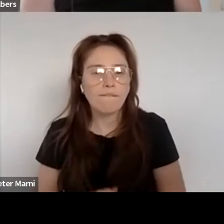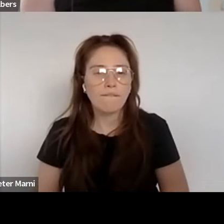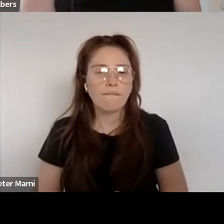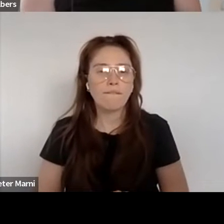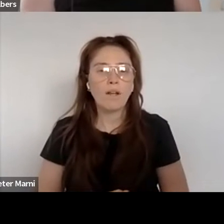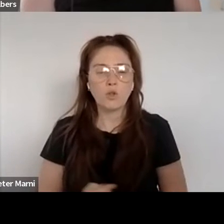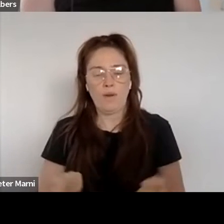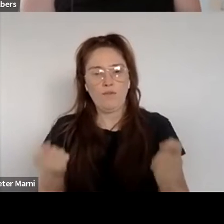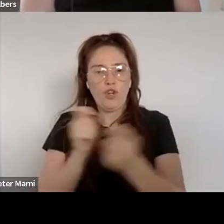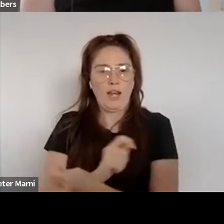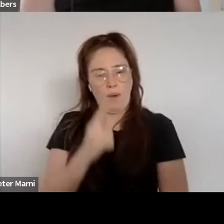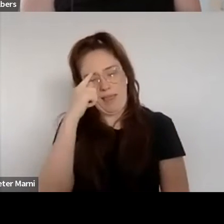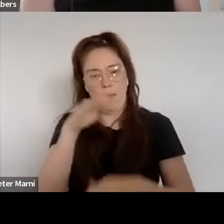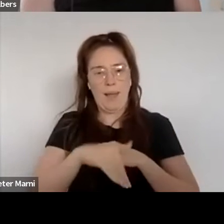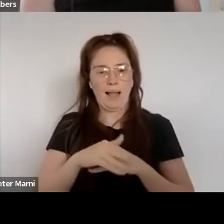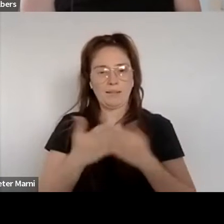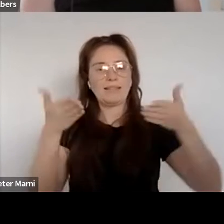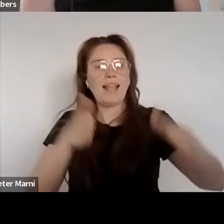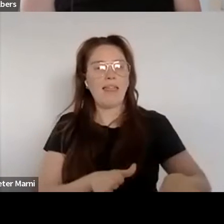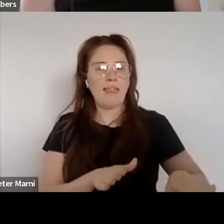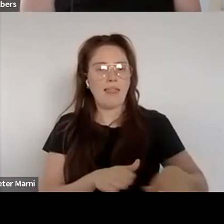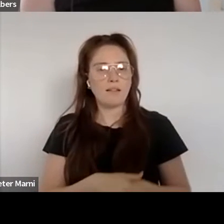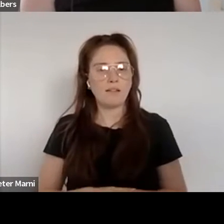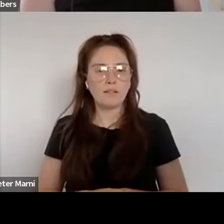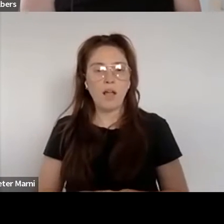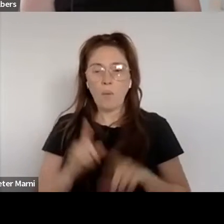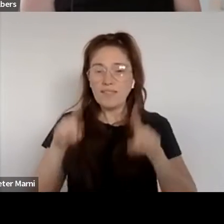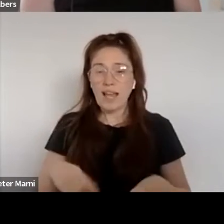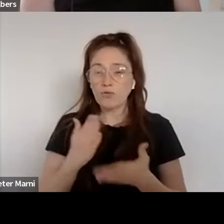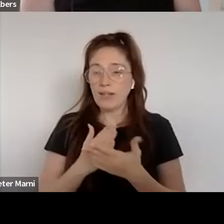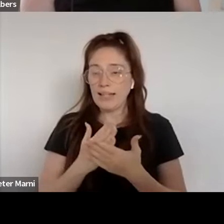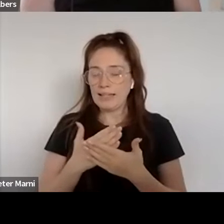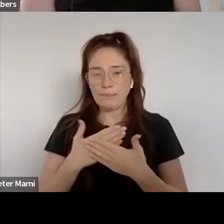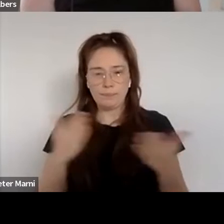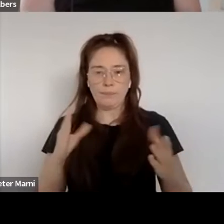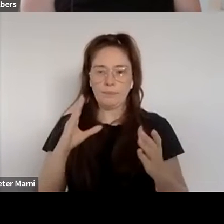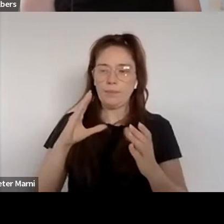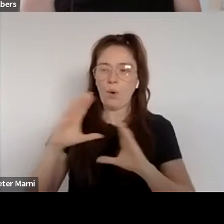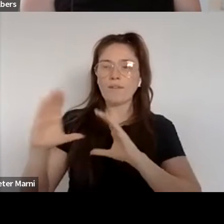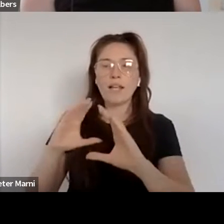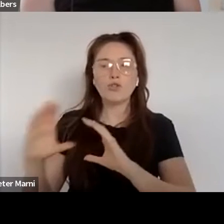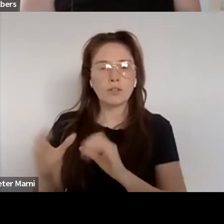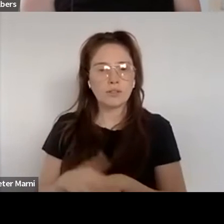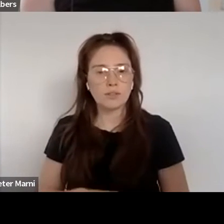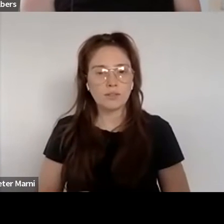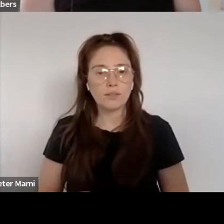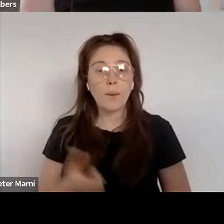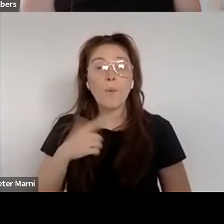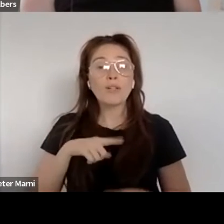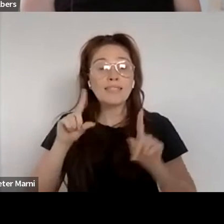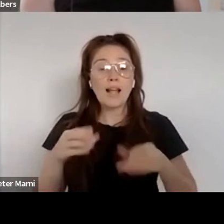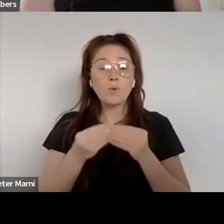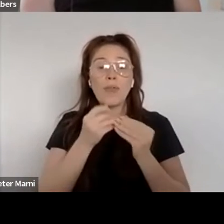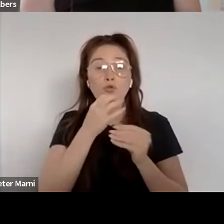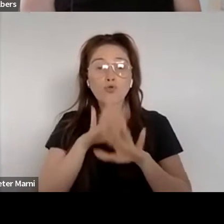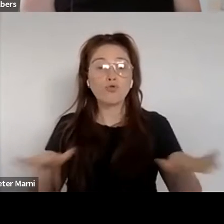death, and I think we opened up a lot of that conversation because our kids, if you change the kids, you change everybody.